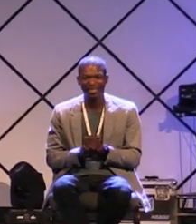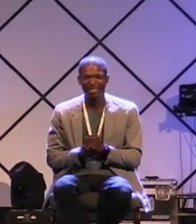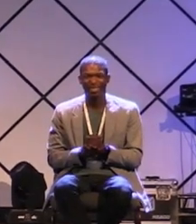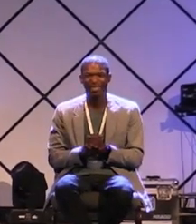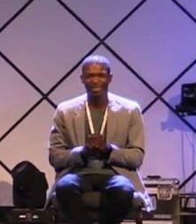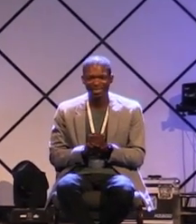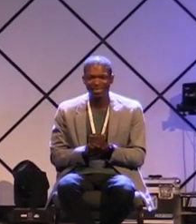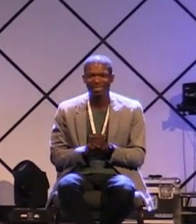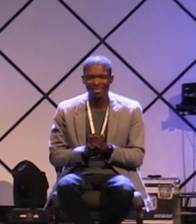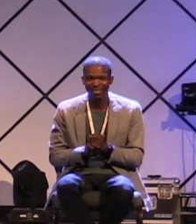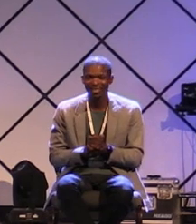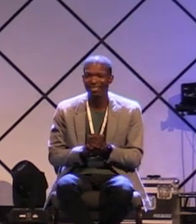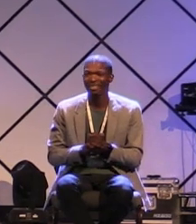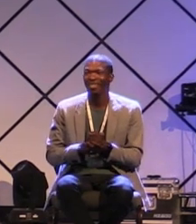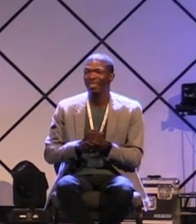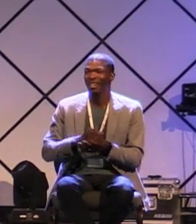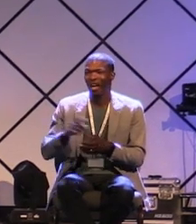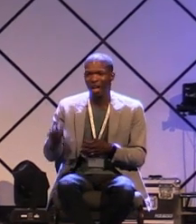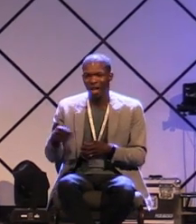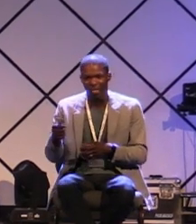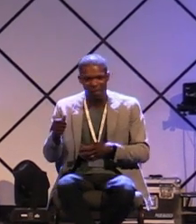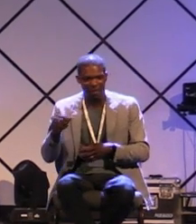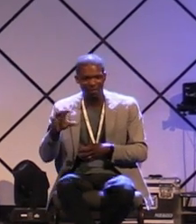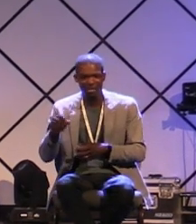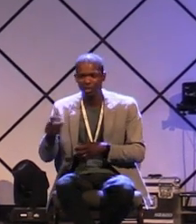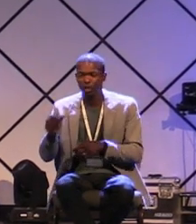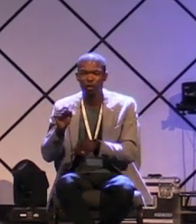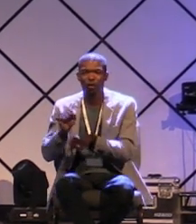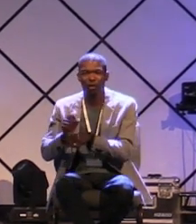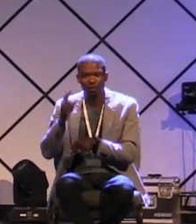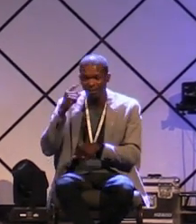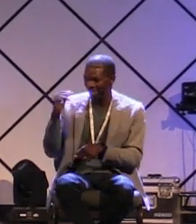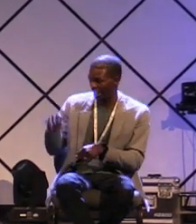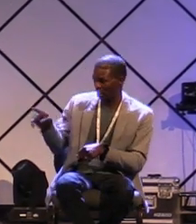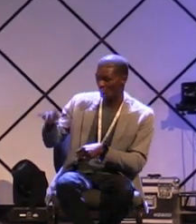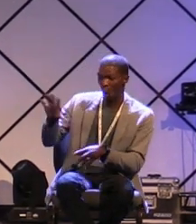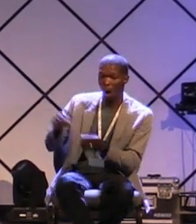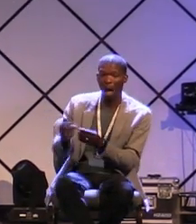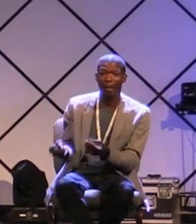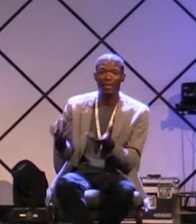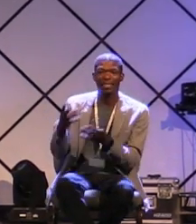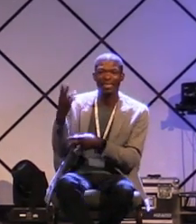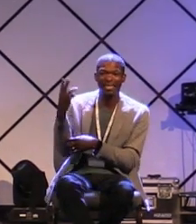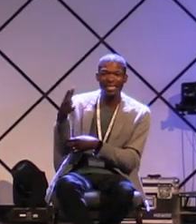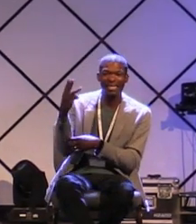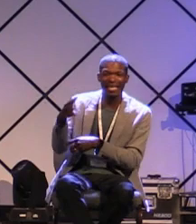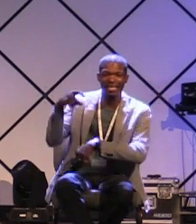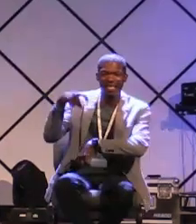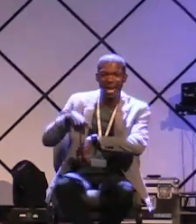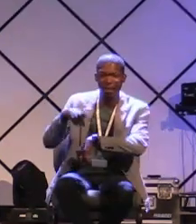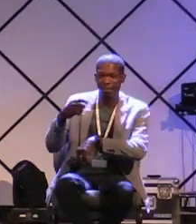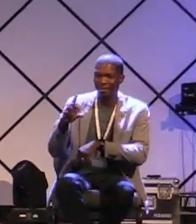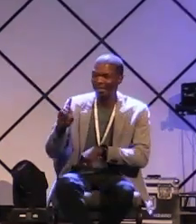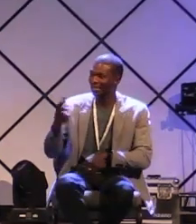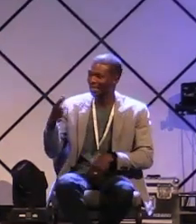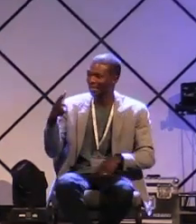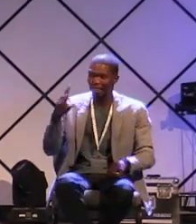And for Folsom Women's Facility, Essie was their 16th puppy. Thank you, Team Essie.